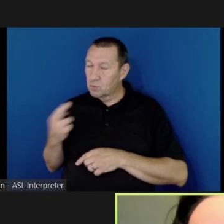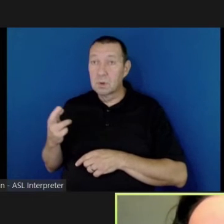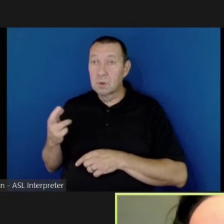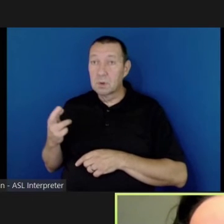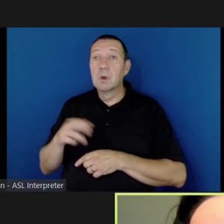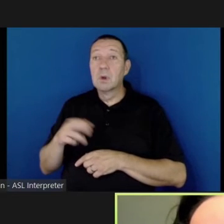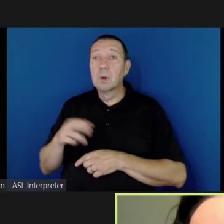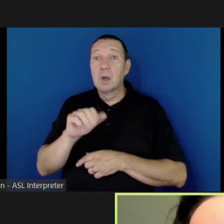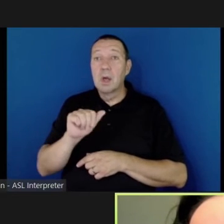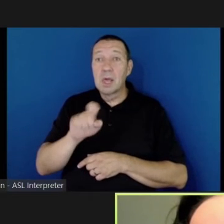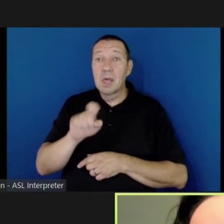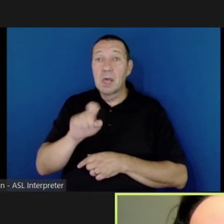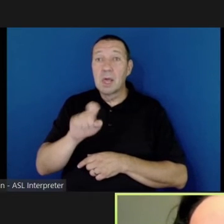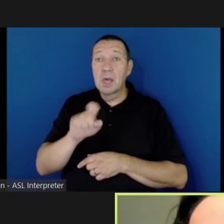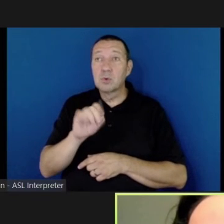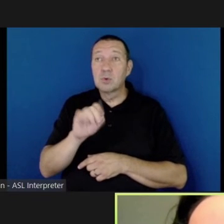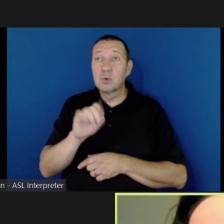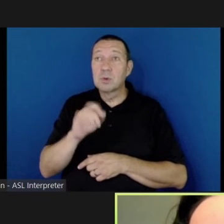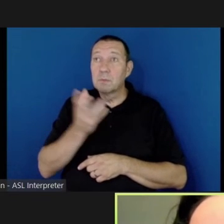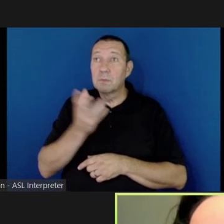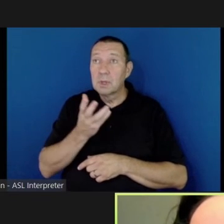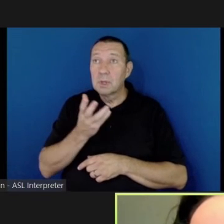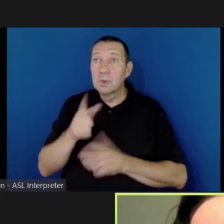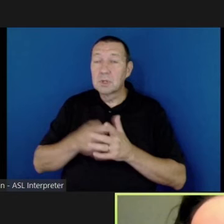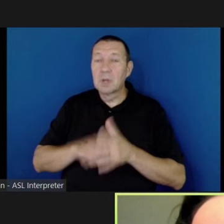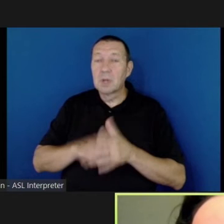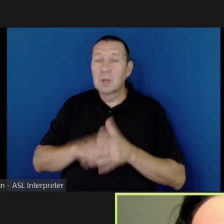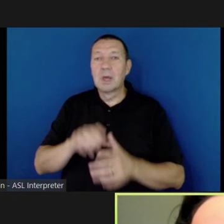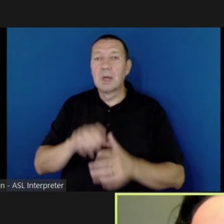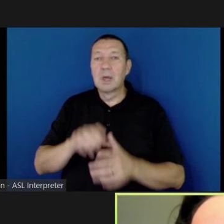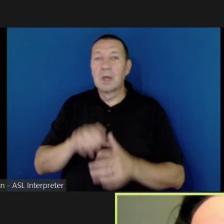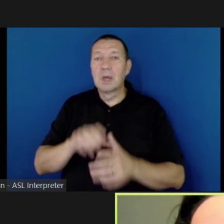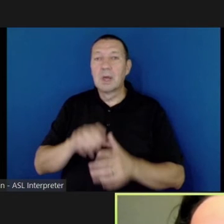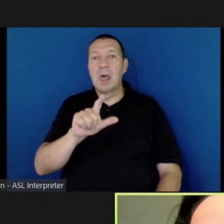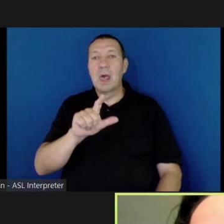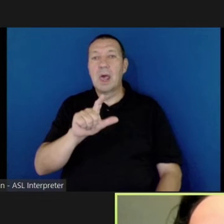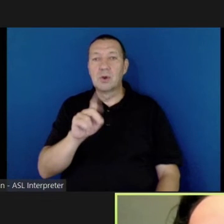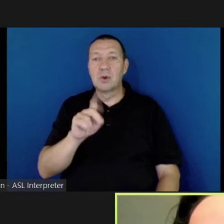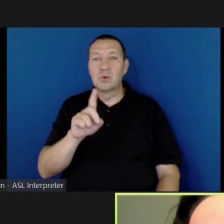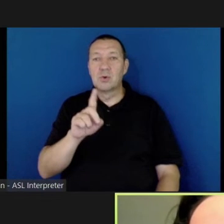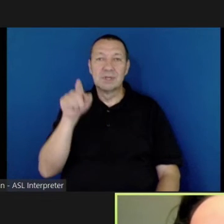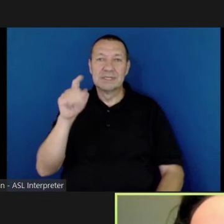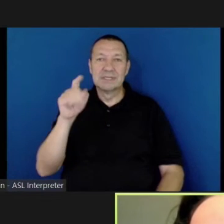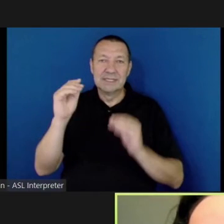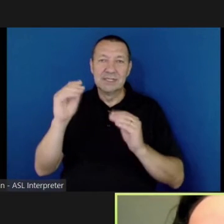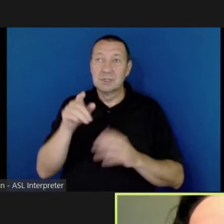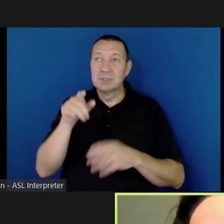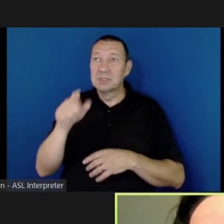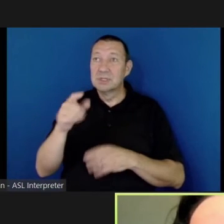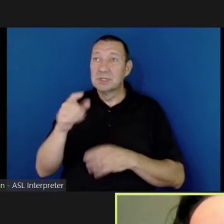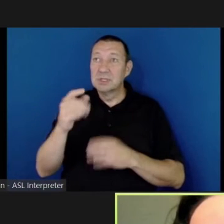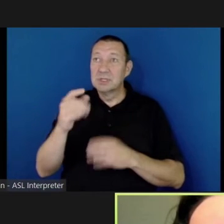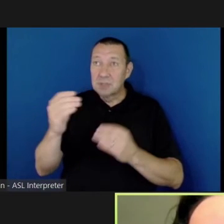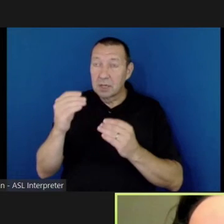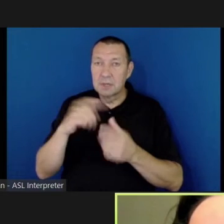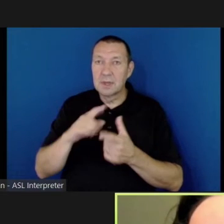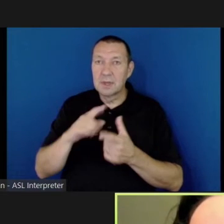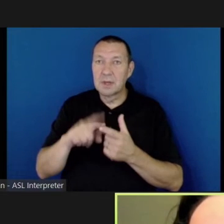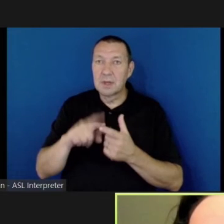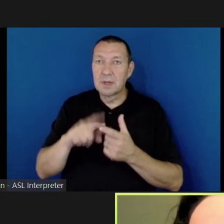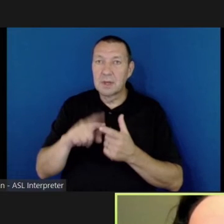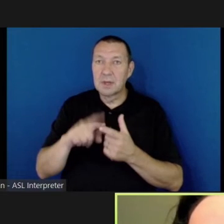Super Niños is starting. Alejandra is a facilitator. She taught him a lot, and Mateo forgot his bad